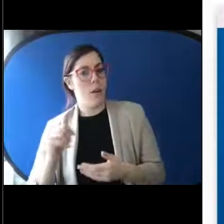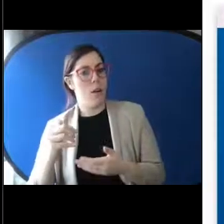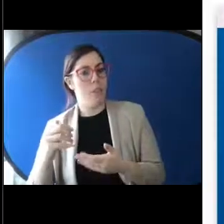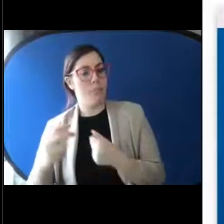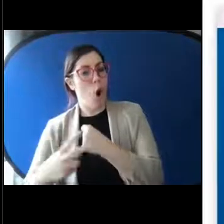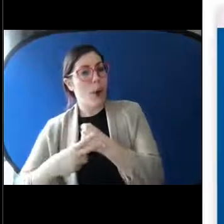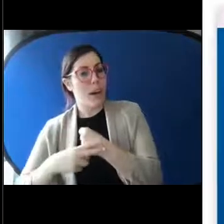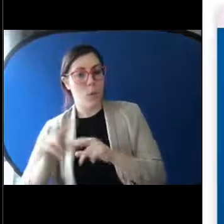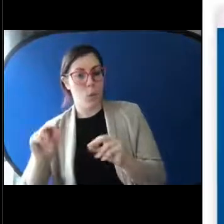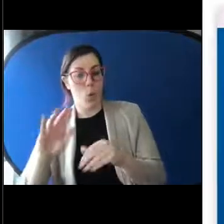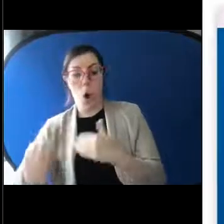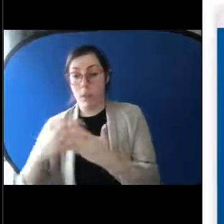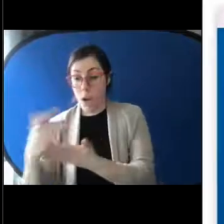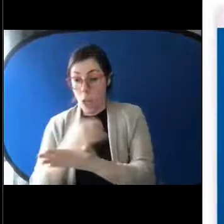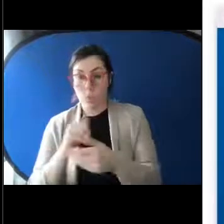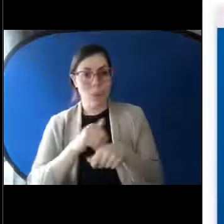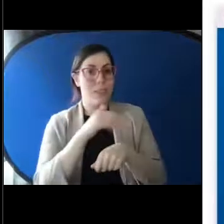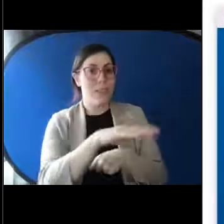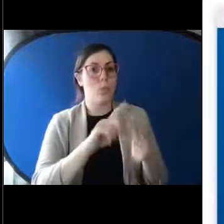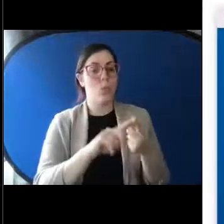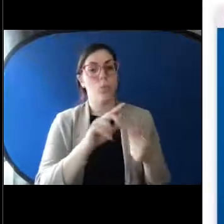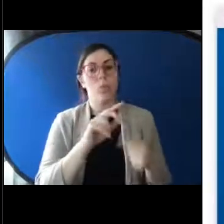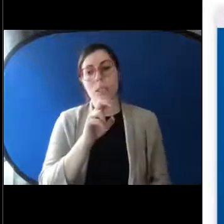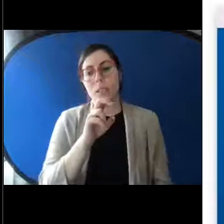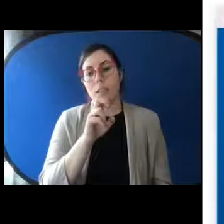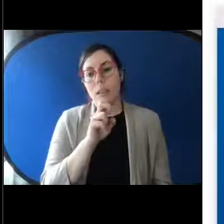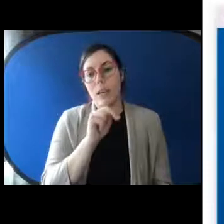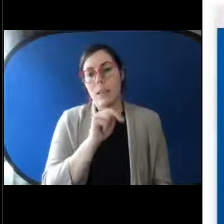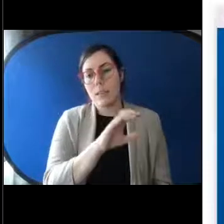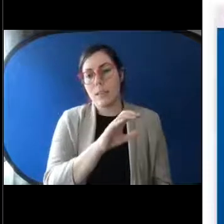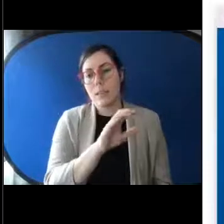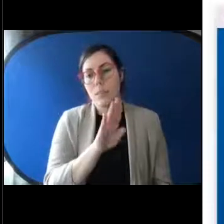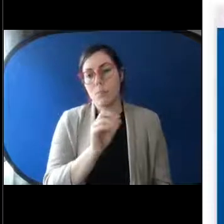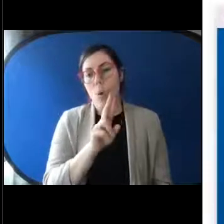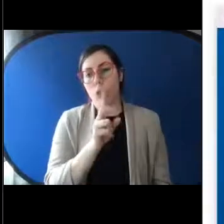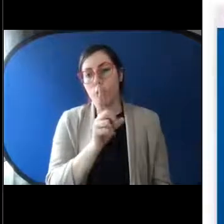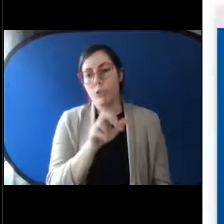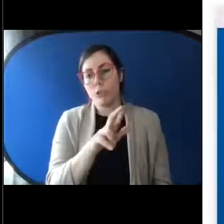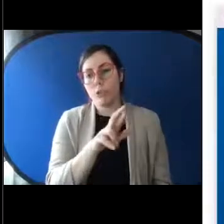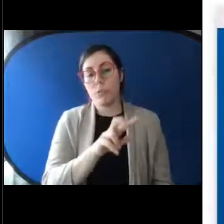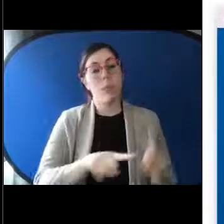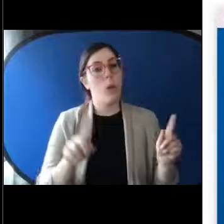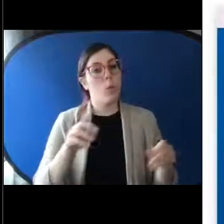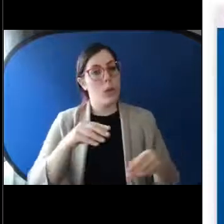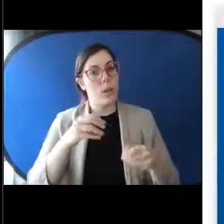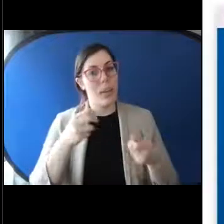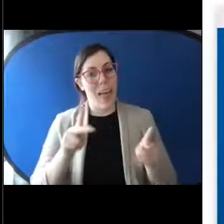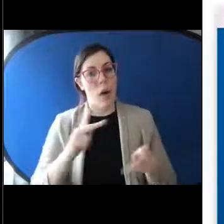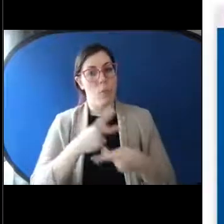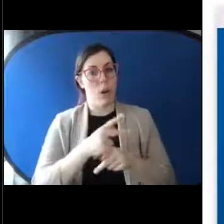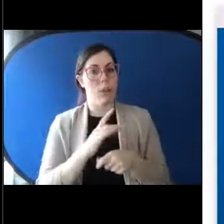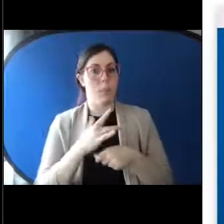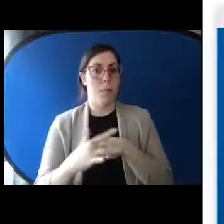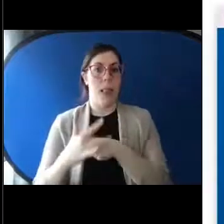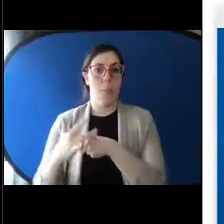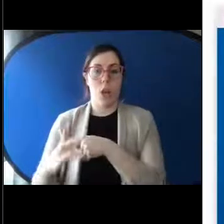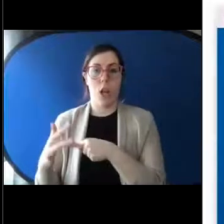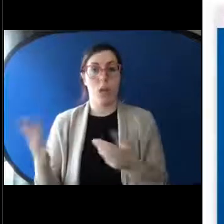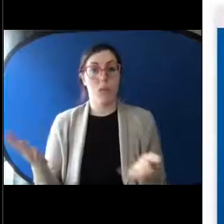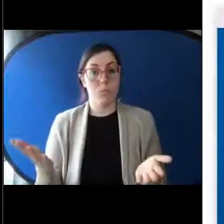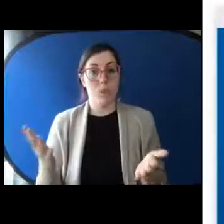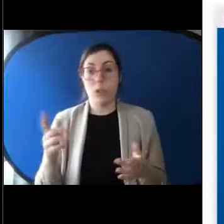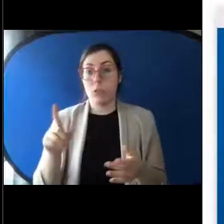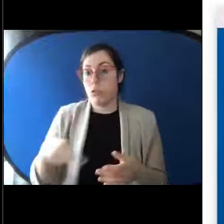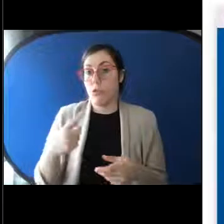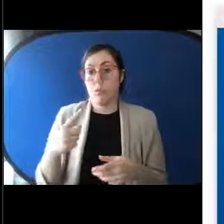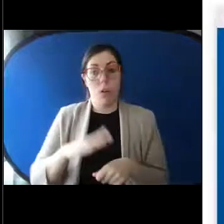data to NCEI in Boulder, but we do make products available. And when we started, we made them available just on our